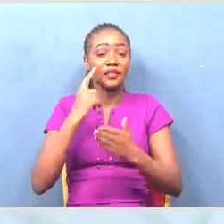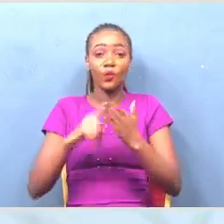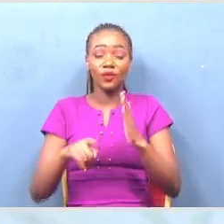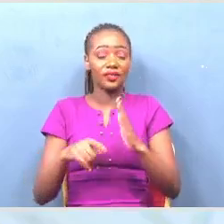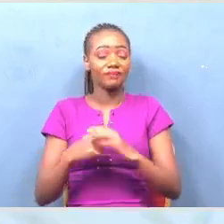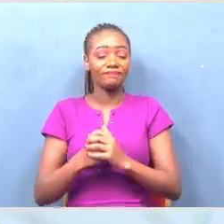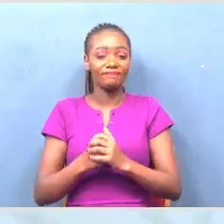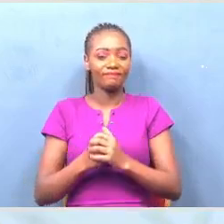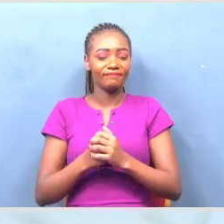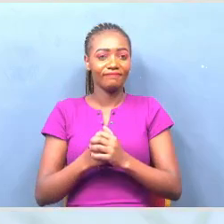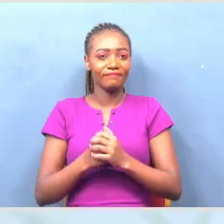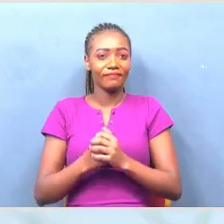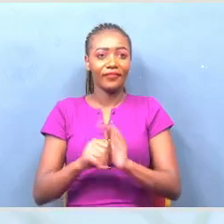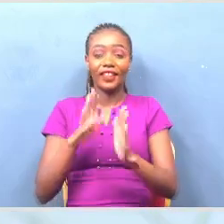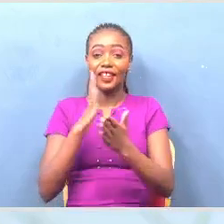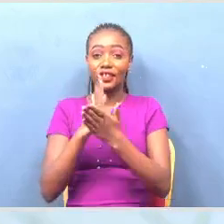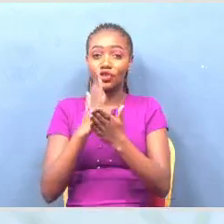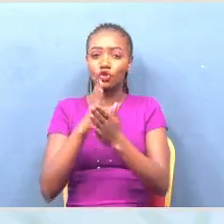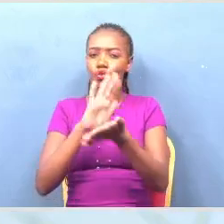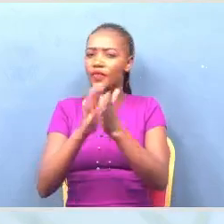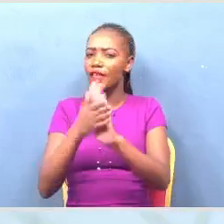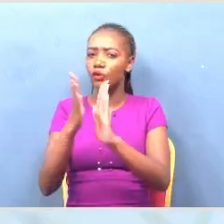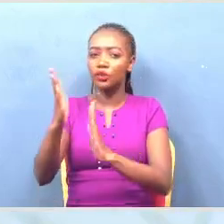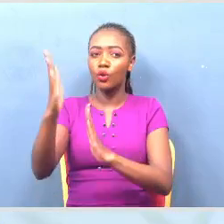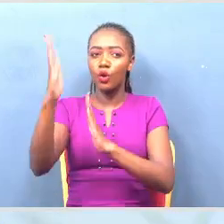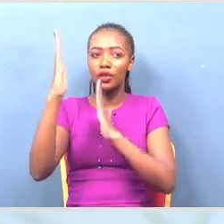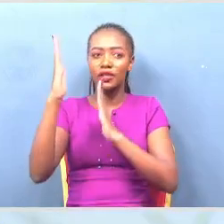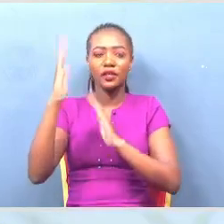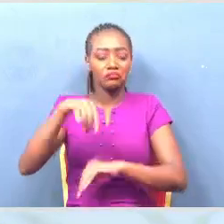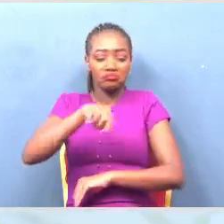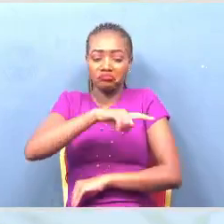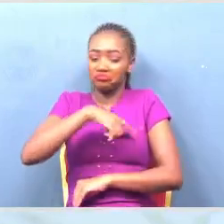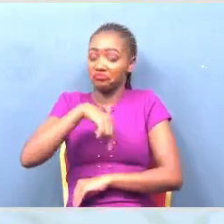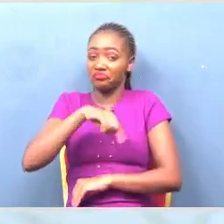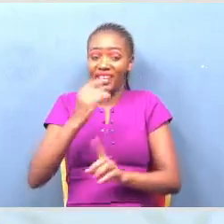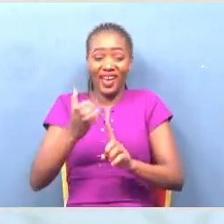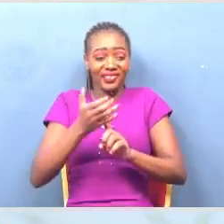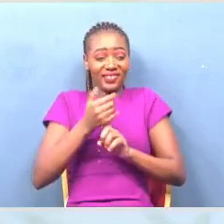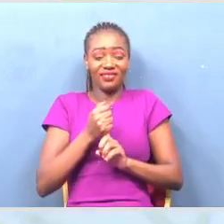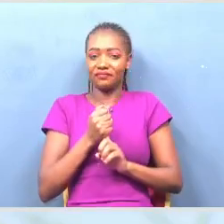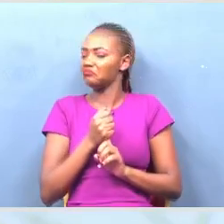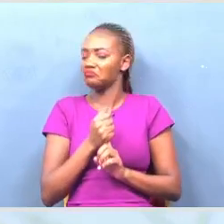confess that without God, we wouldn't have been here.